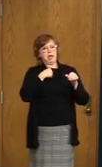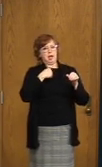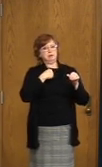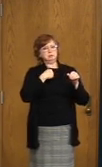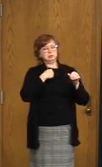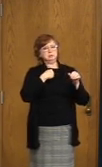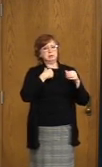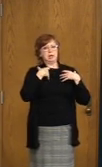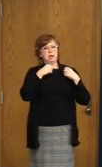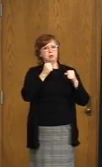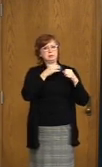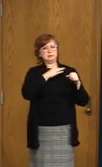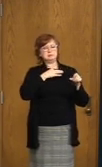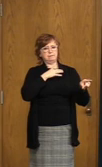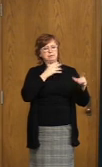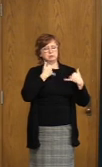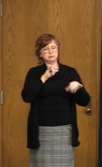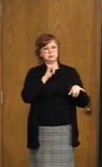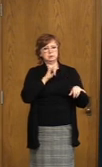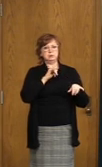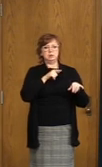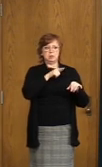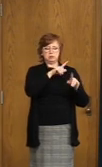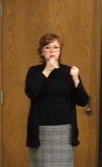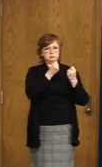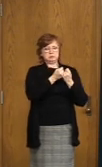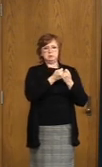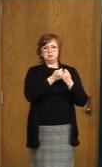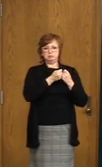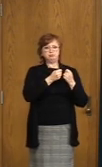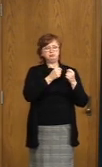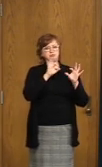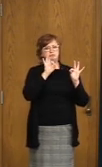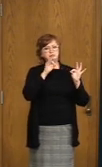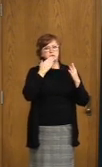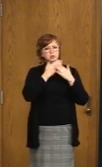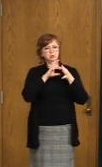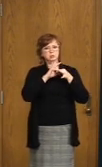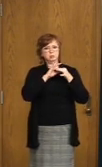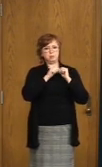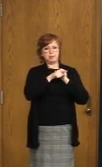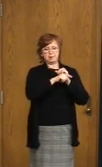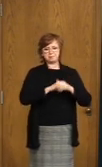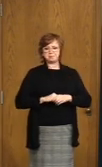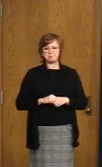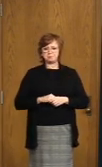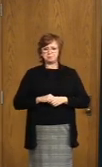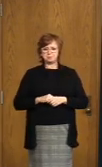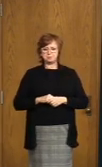getting full cooperation from the extended care leadership team on the ground as well as nationally.